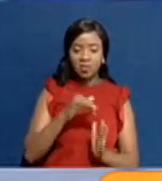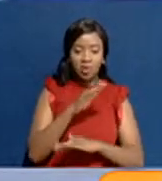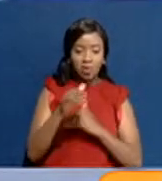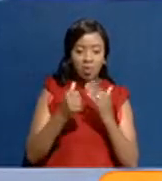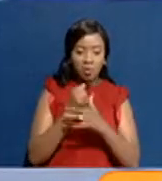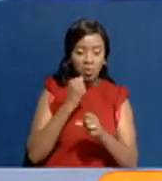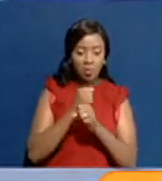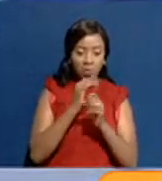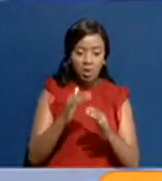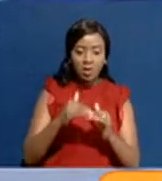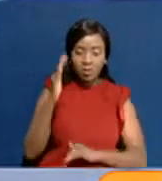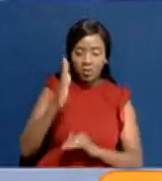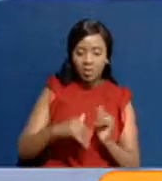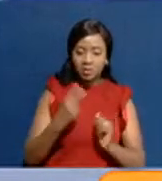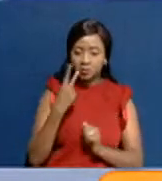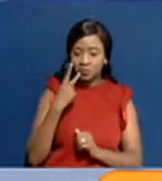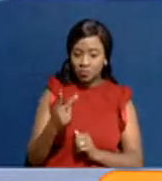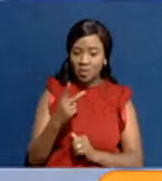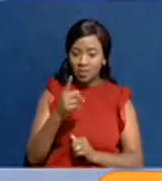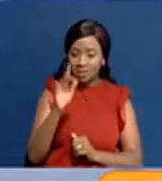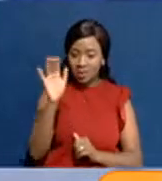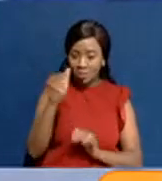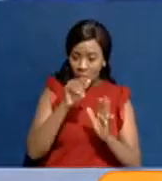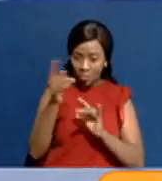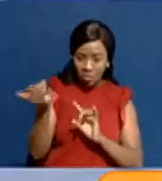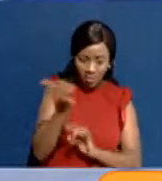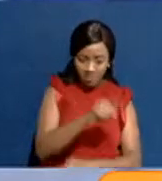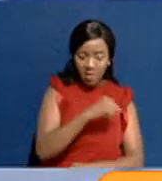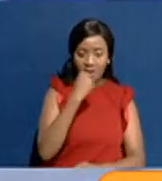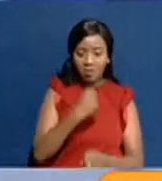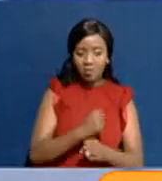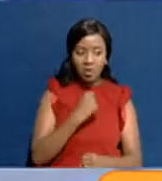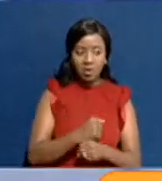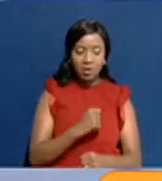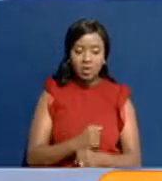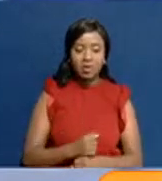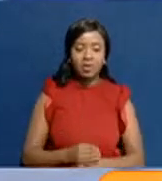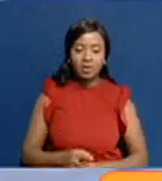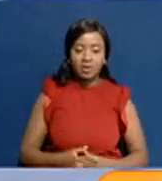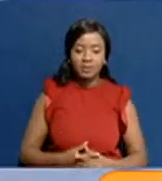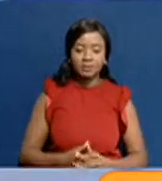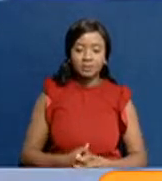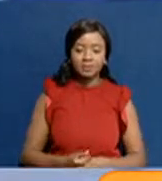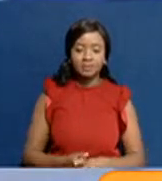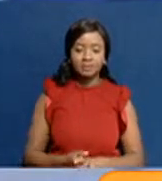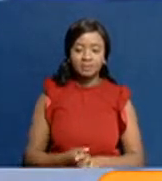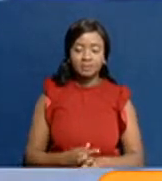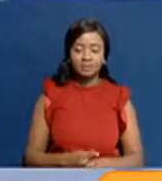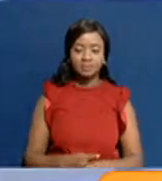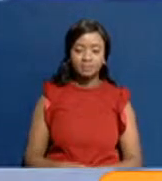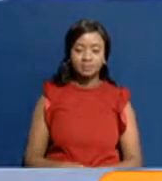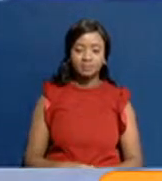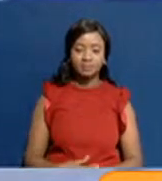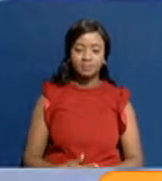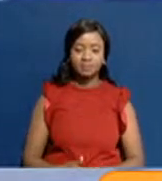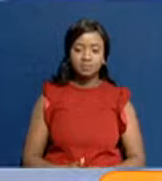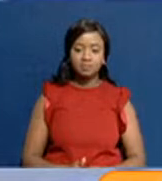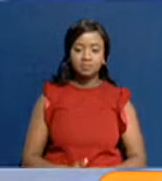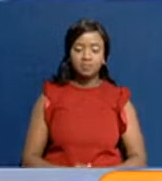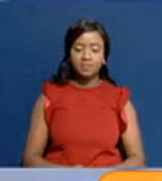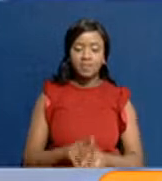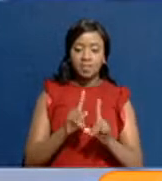working from home, have now been recalled and should be reporting back to the office. And she's even saying that she's going, like we had at the start of the show, she's going